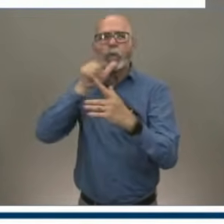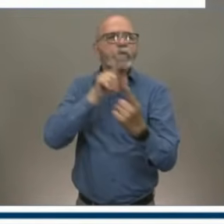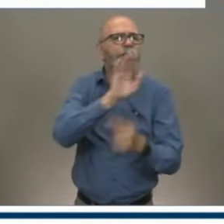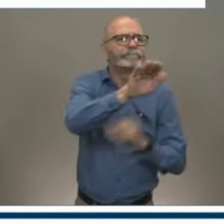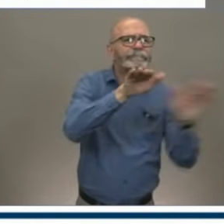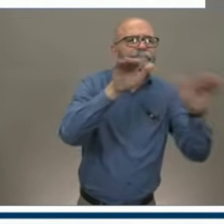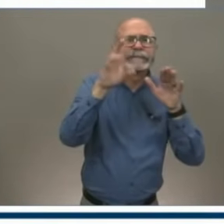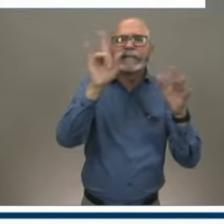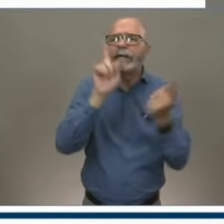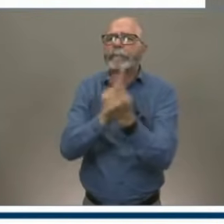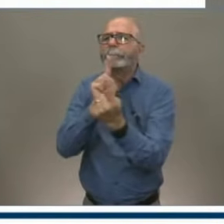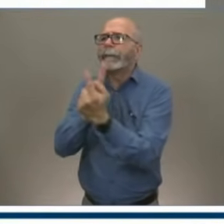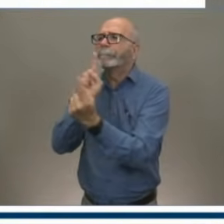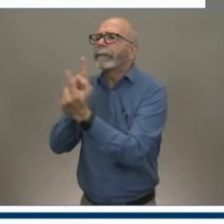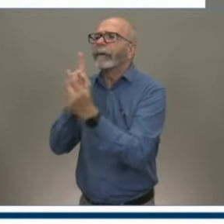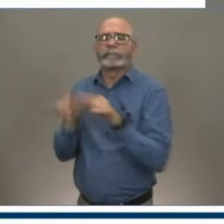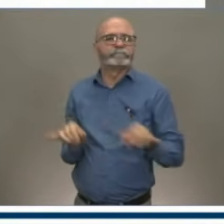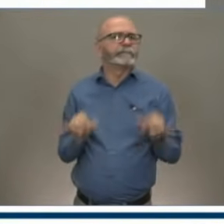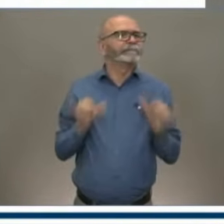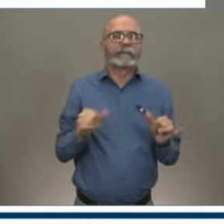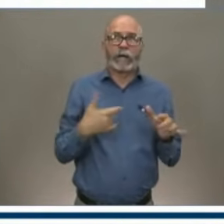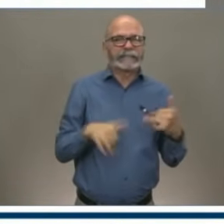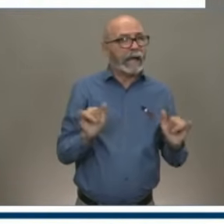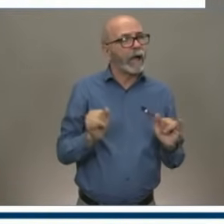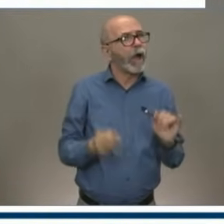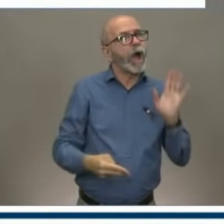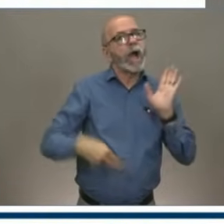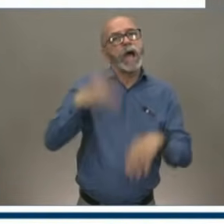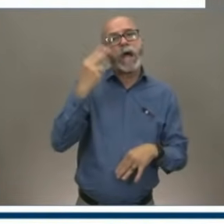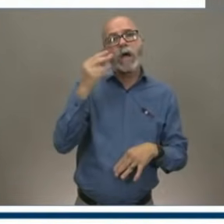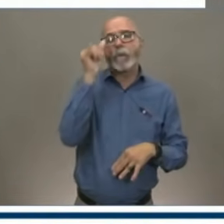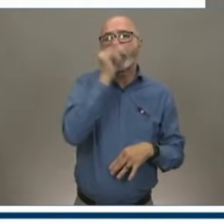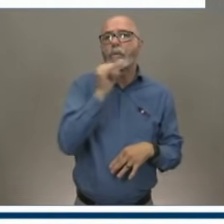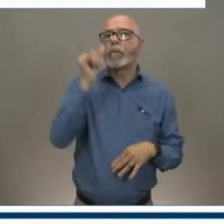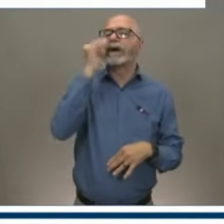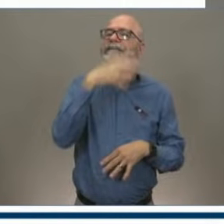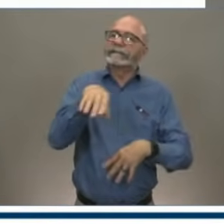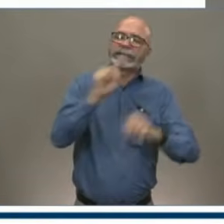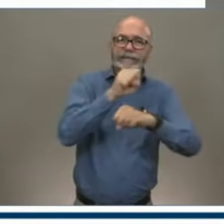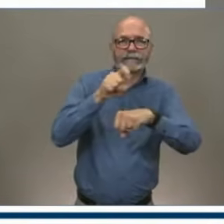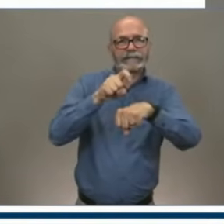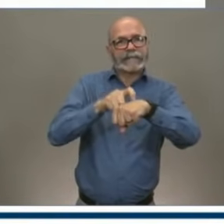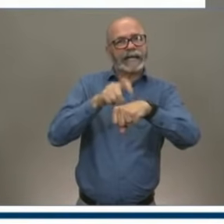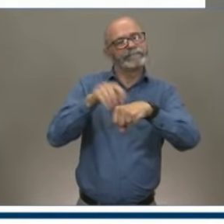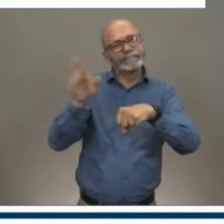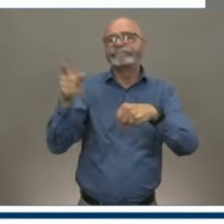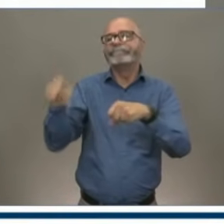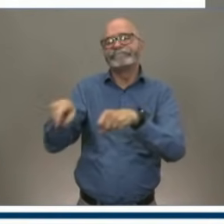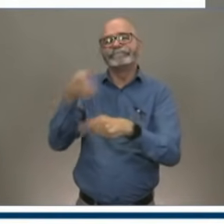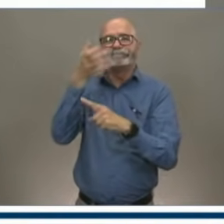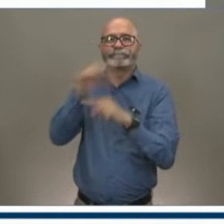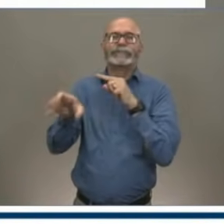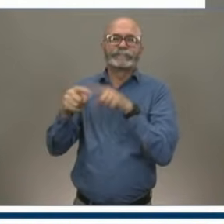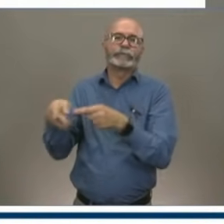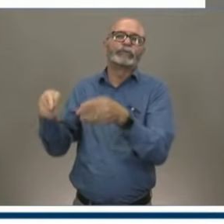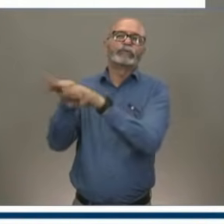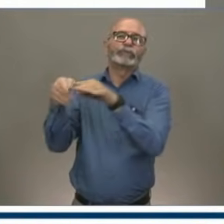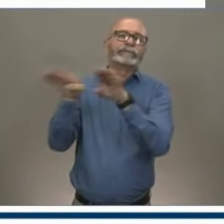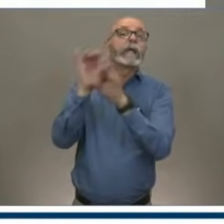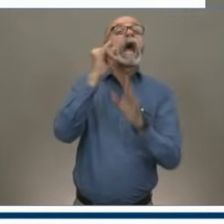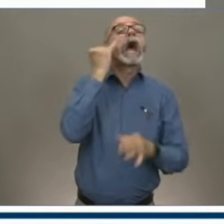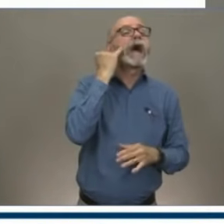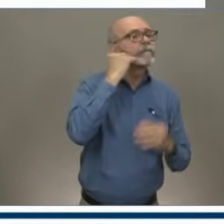high. So we need more time with the existing restrictions in place to see these numbers come down and be